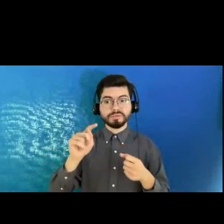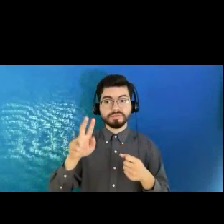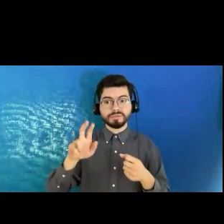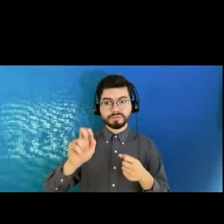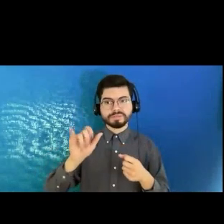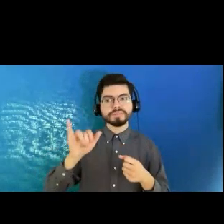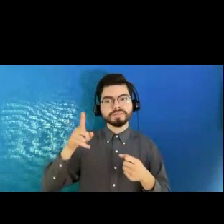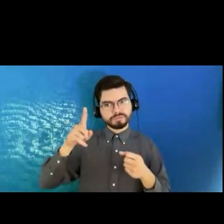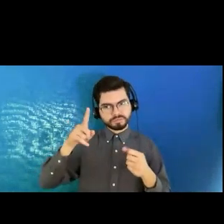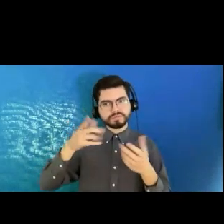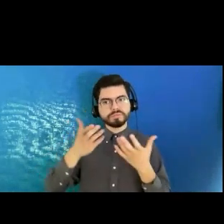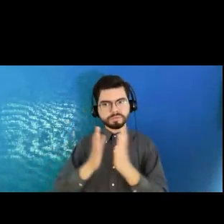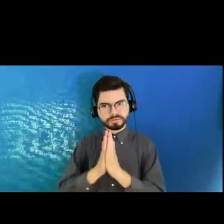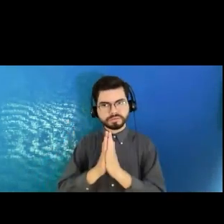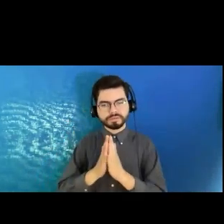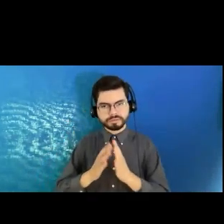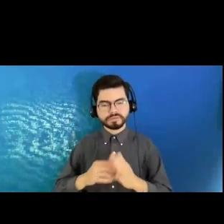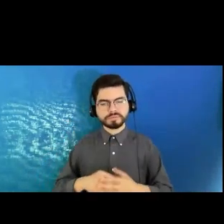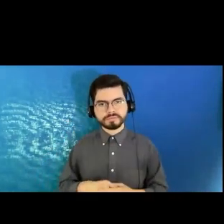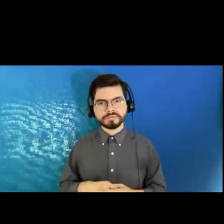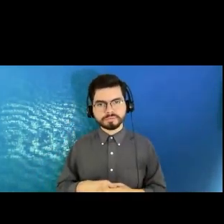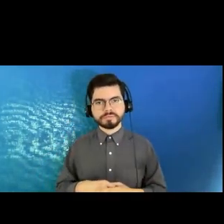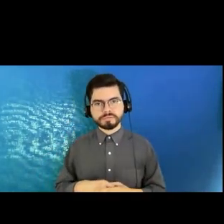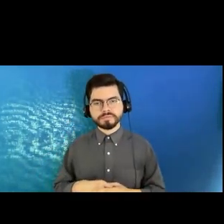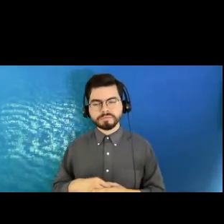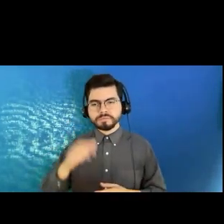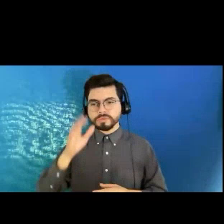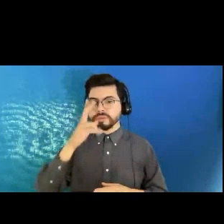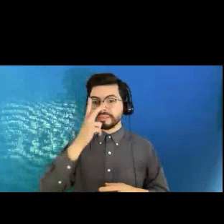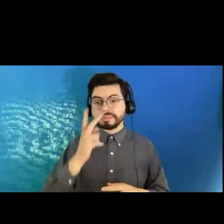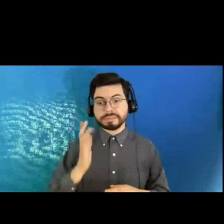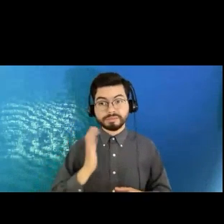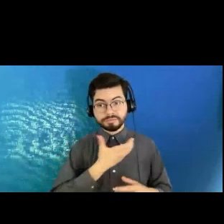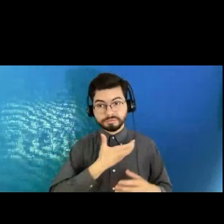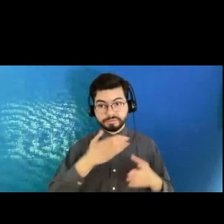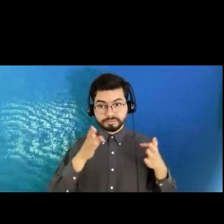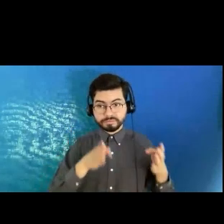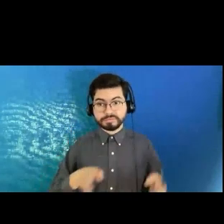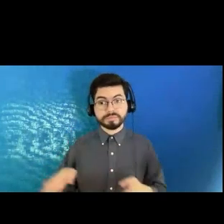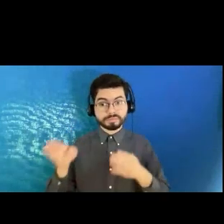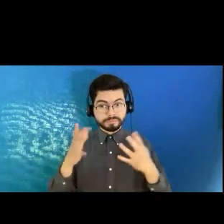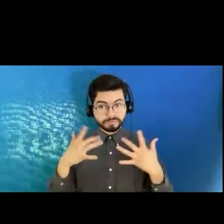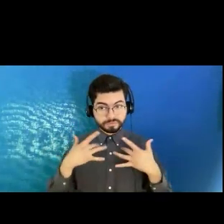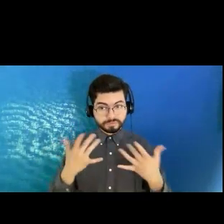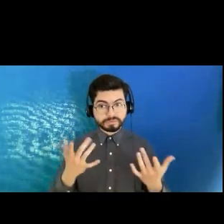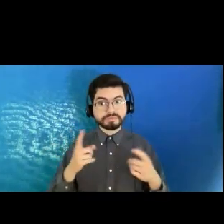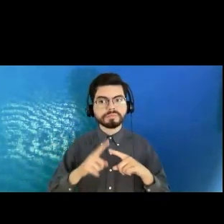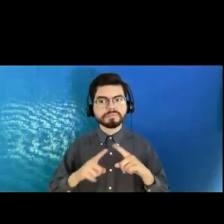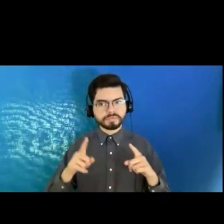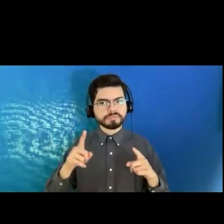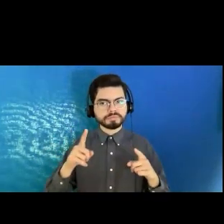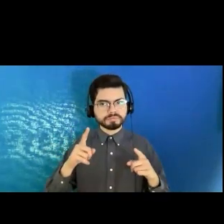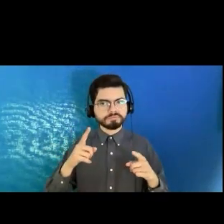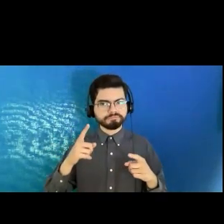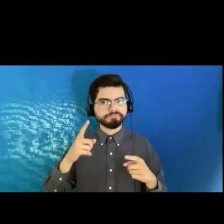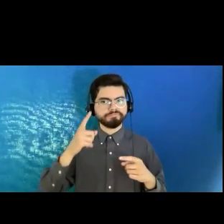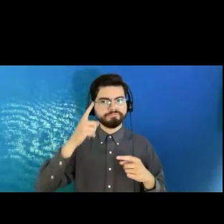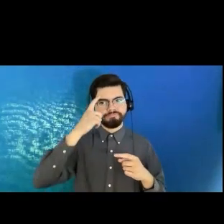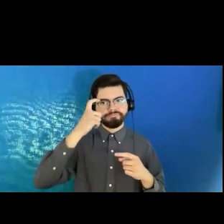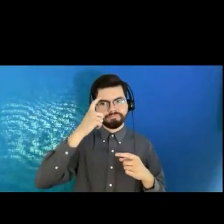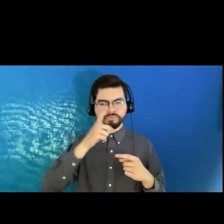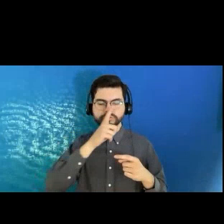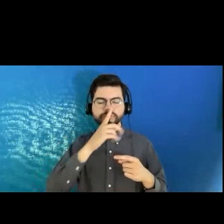So you'll see what we have in our plan, but we think we have come to a happy medium, if